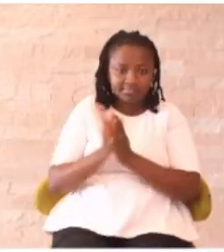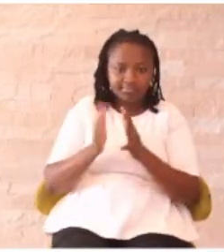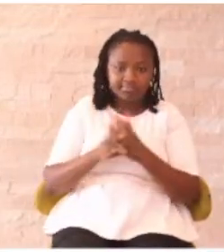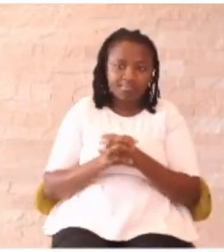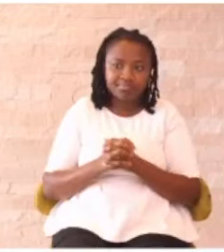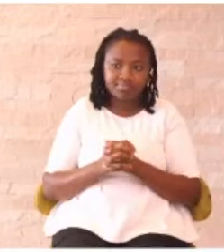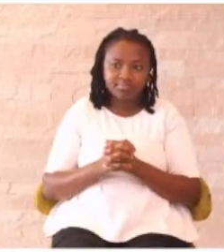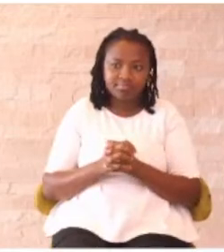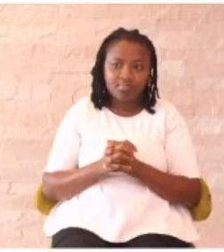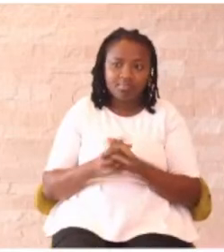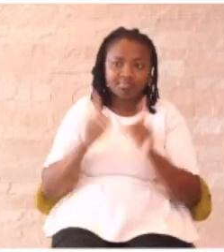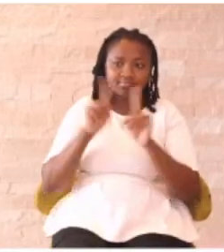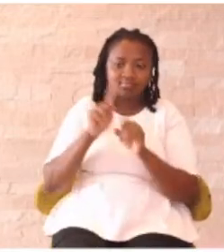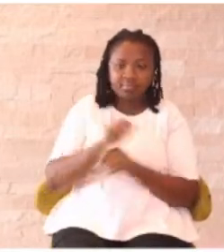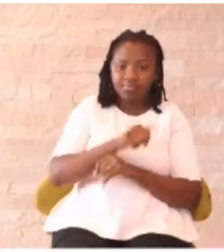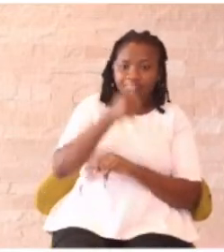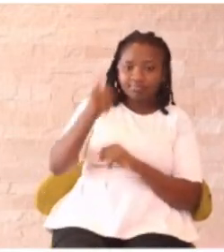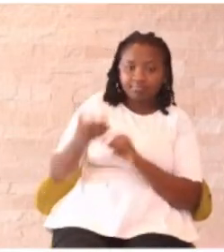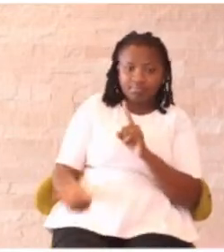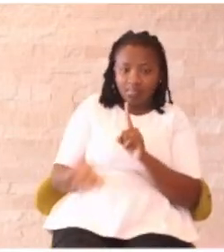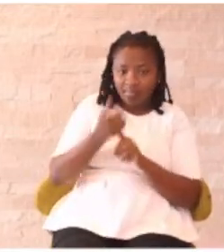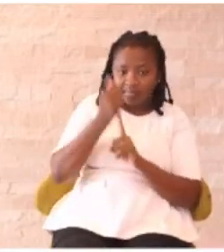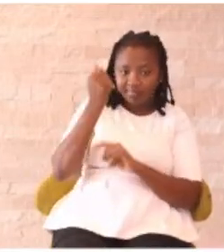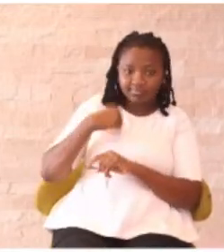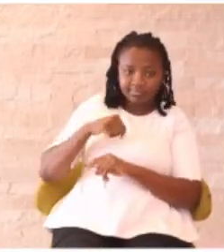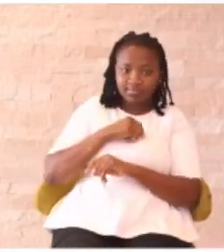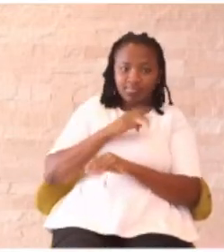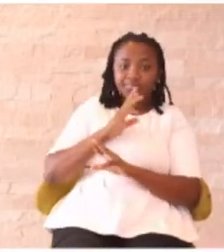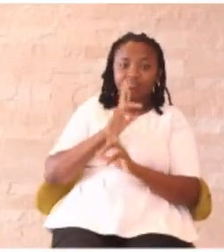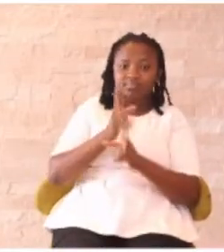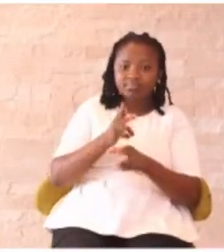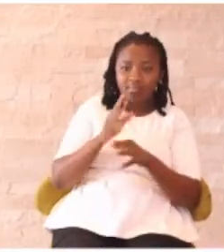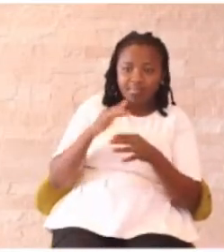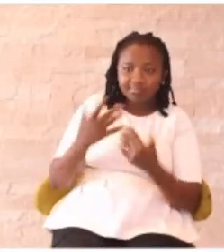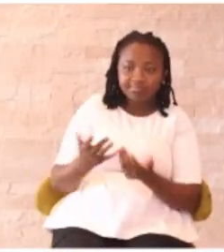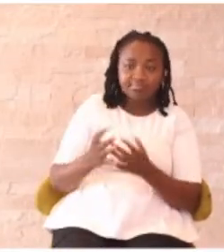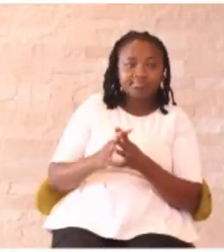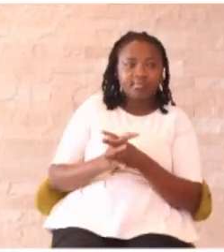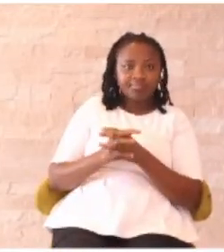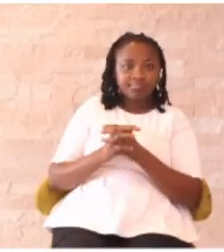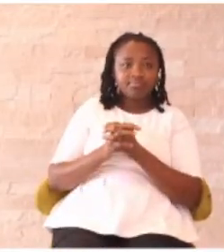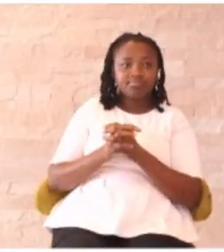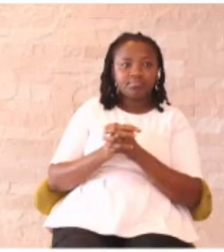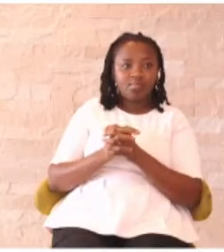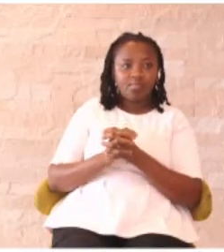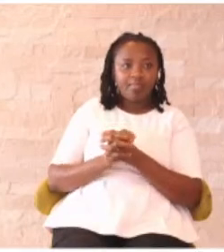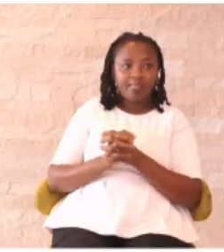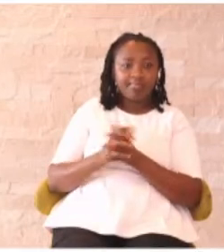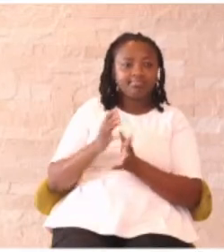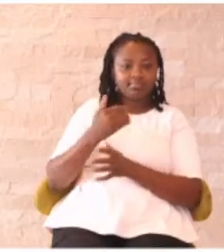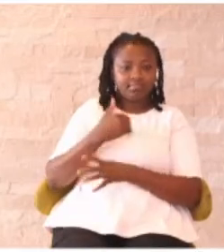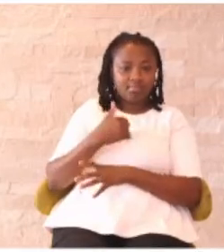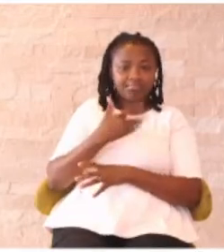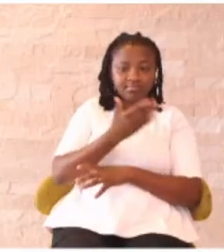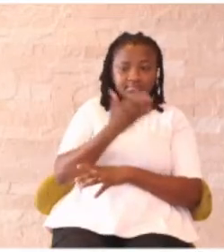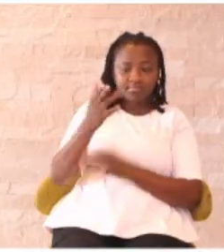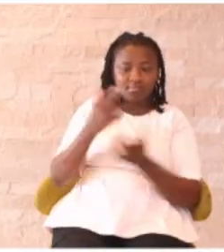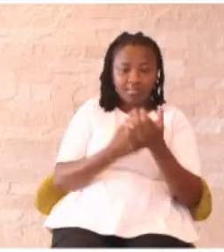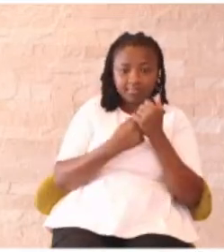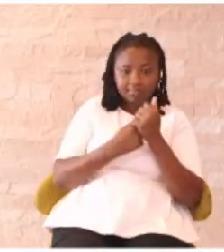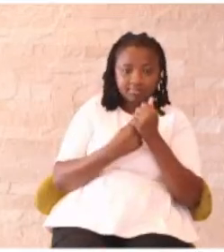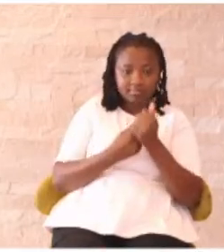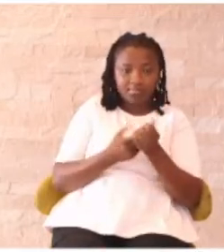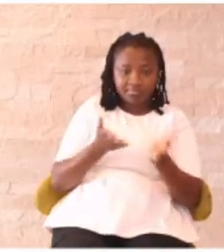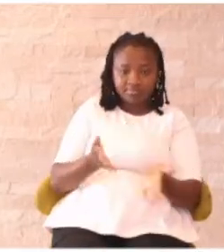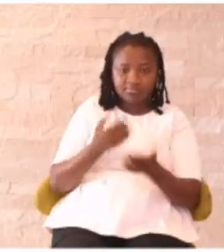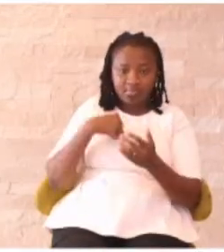The other achievement that we are happy to report is that with our partners, we are now